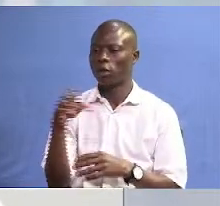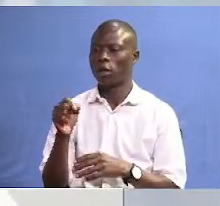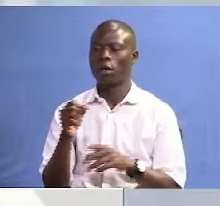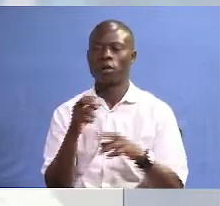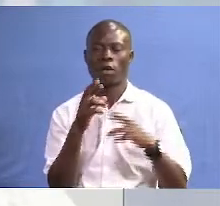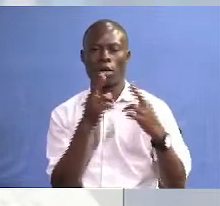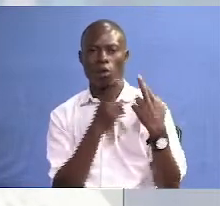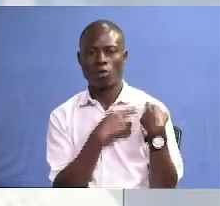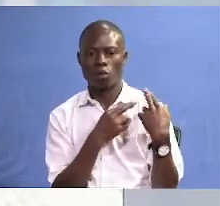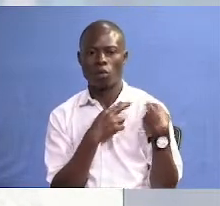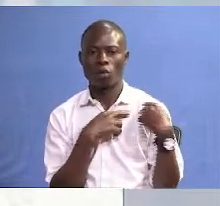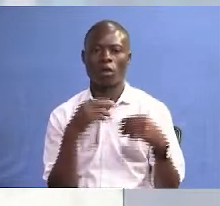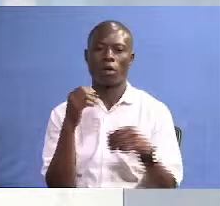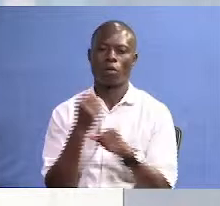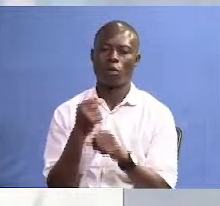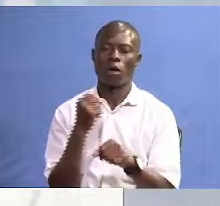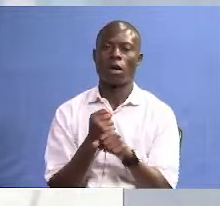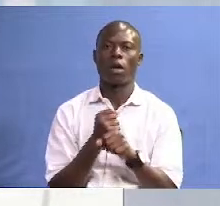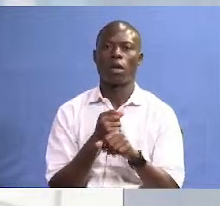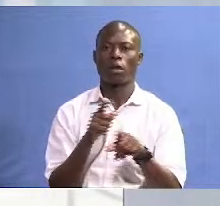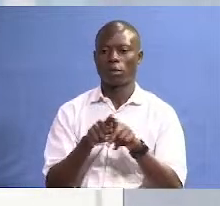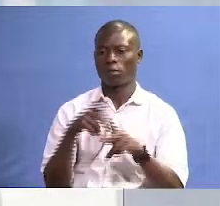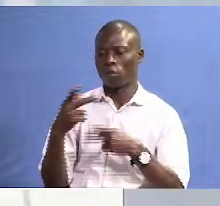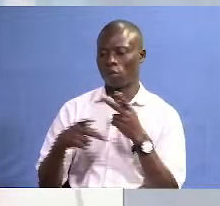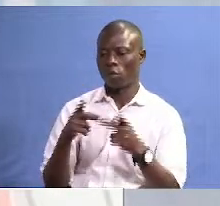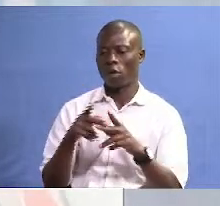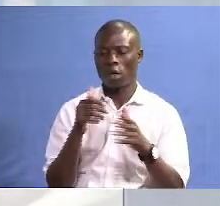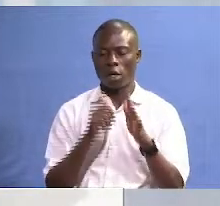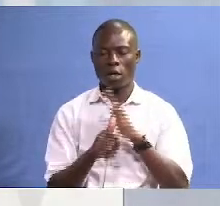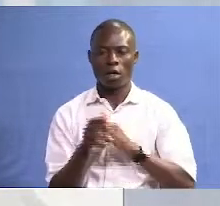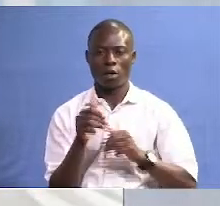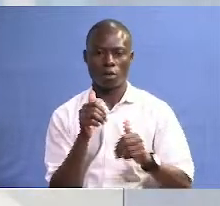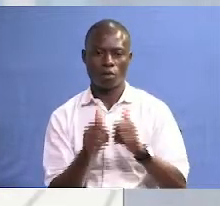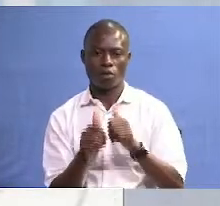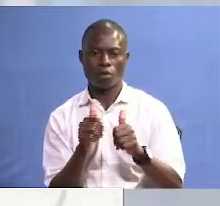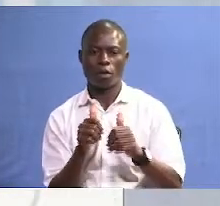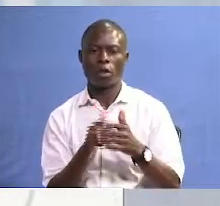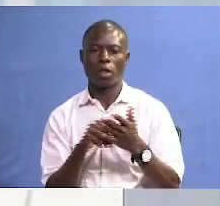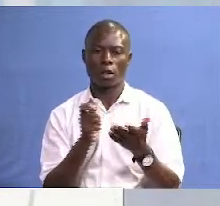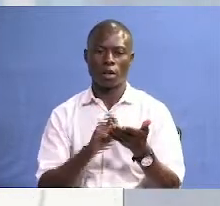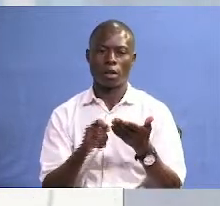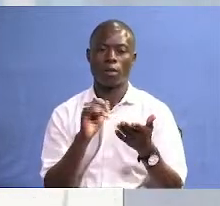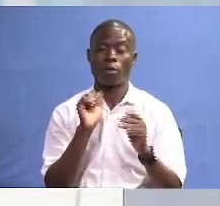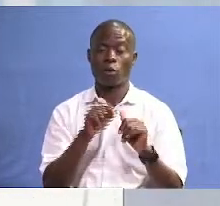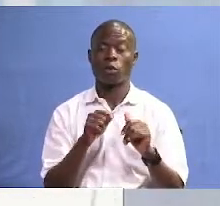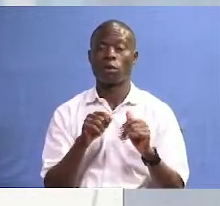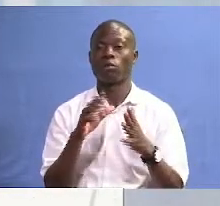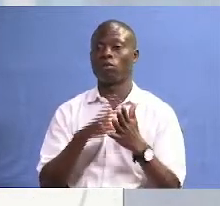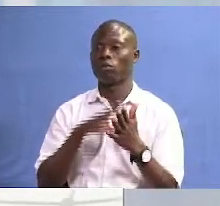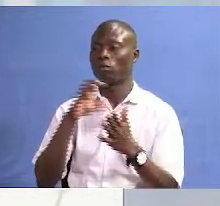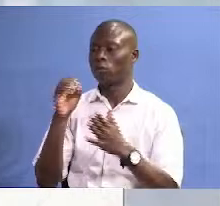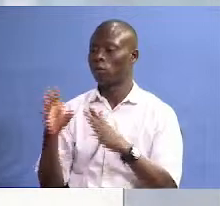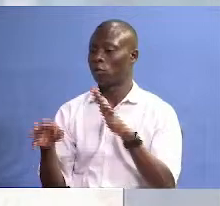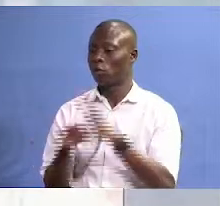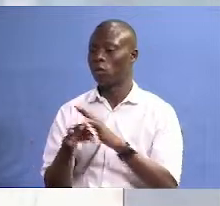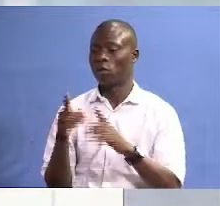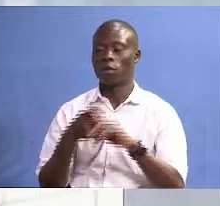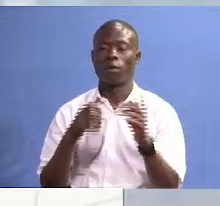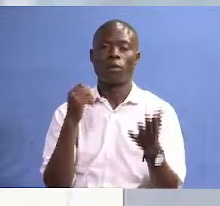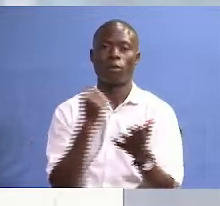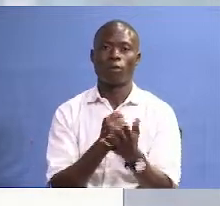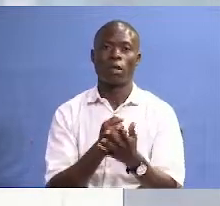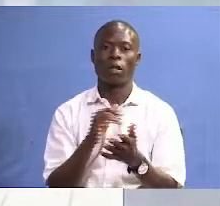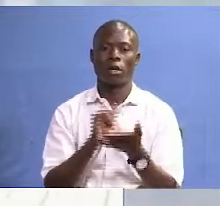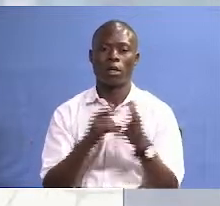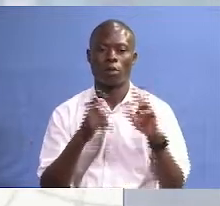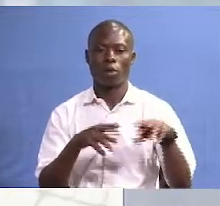their functions, and of course the procedure under which a cabinet secretary can be removed from office. And that is what